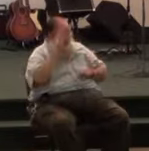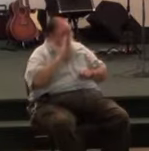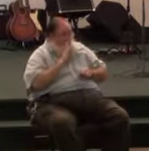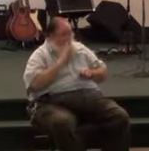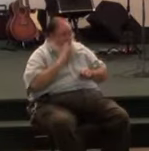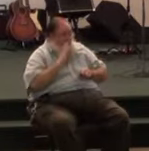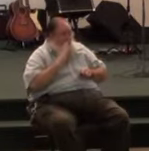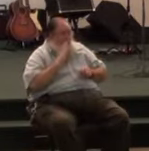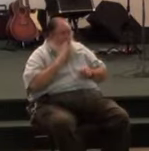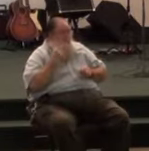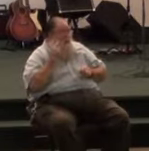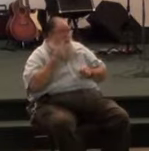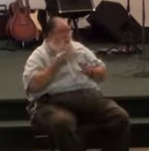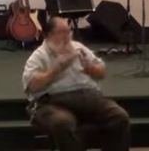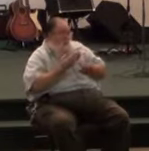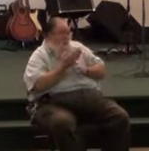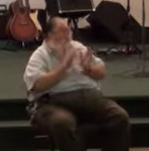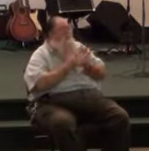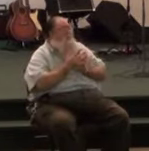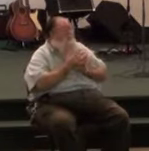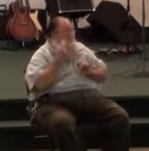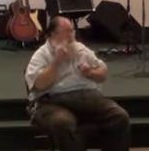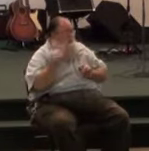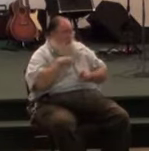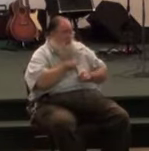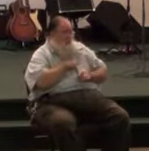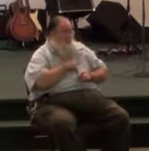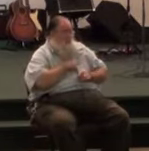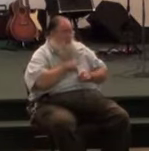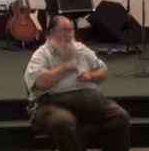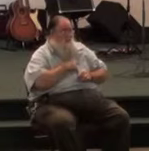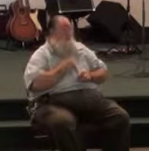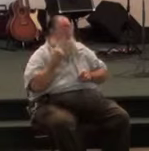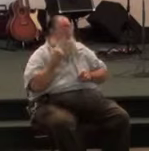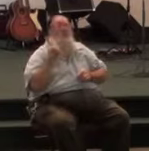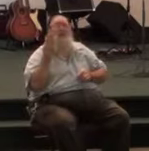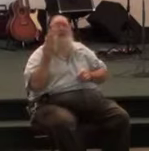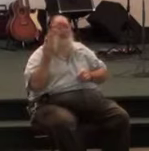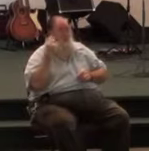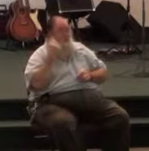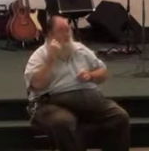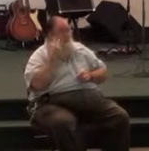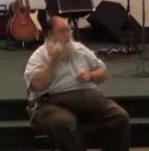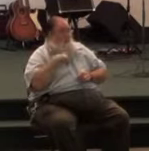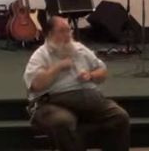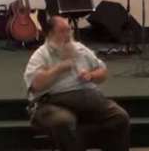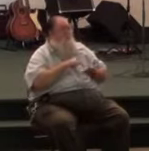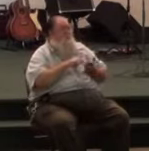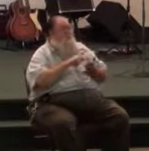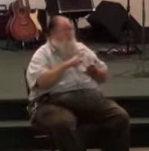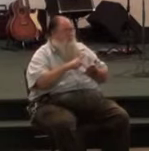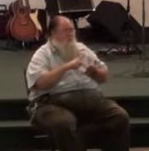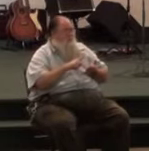And it's all because of the blood of Jesus Christ. What can take away my sin?